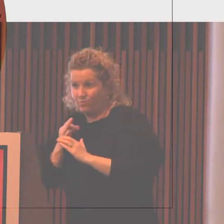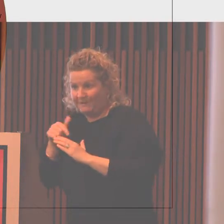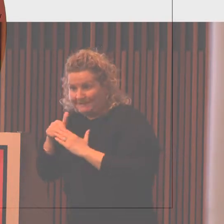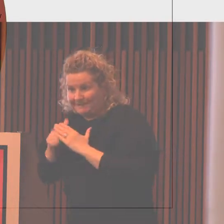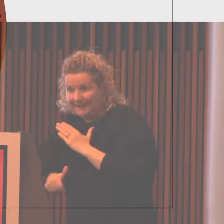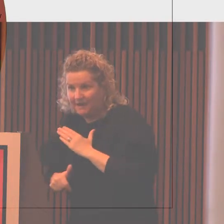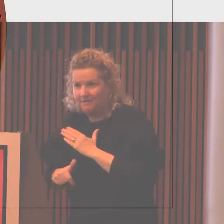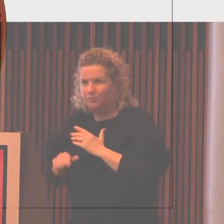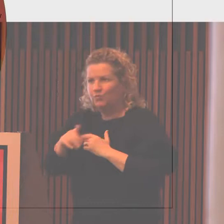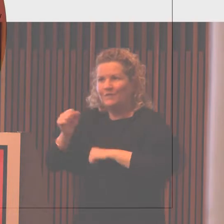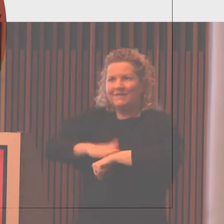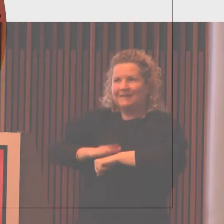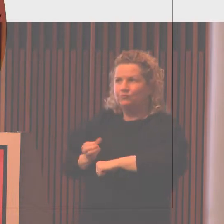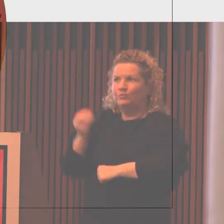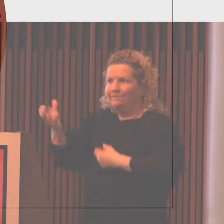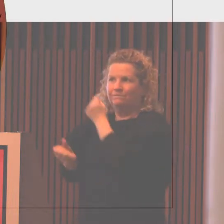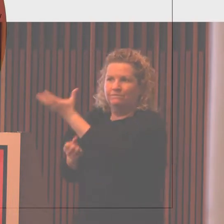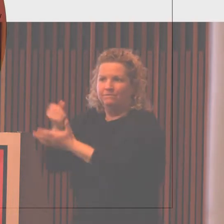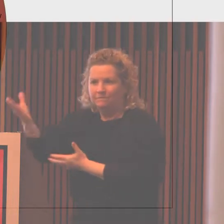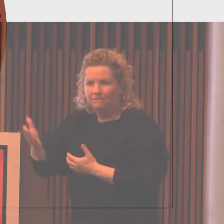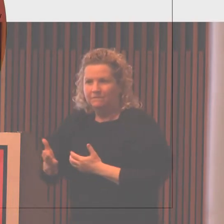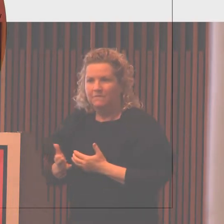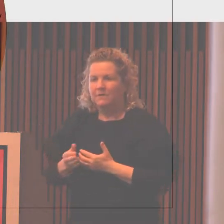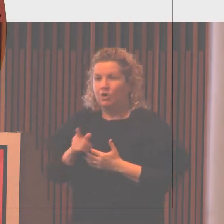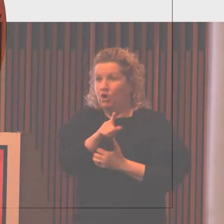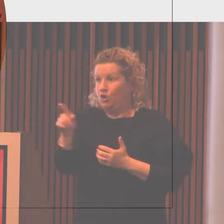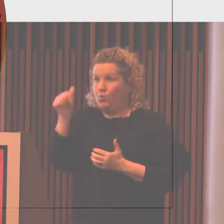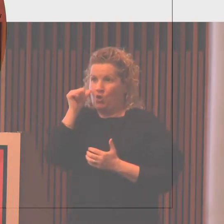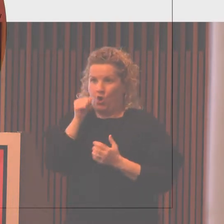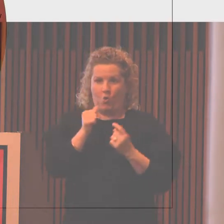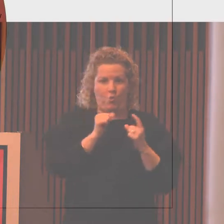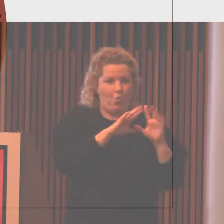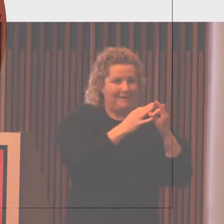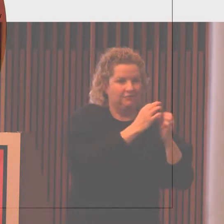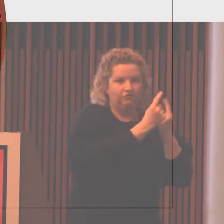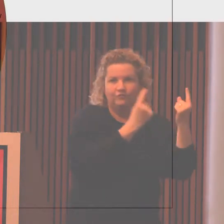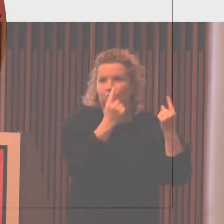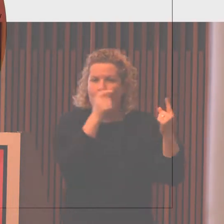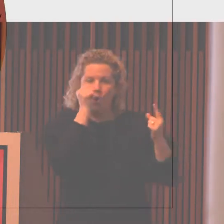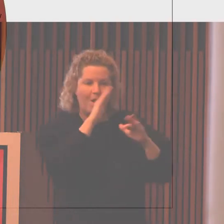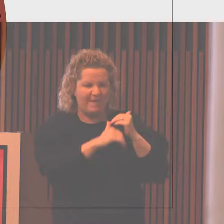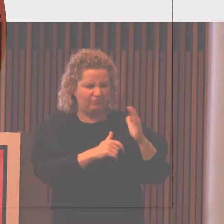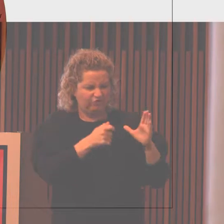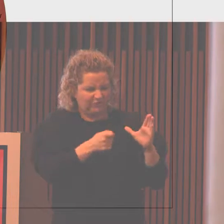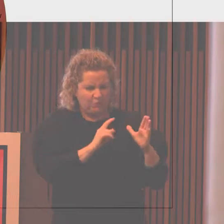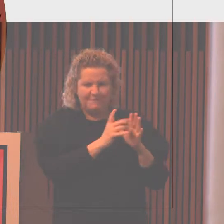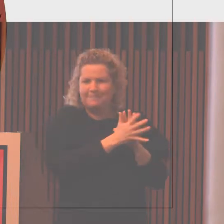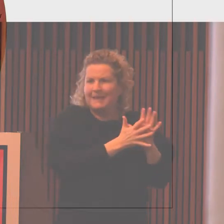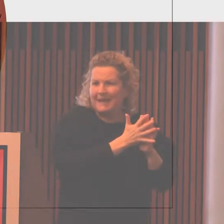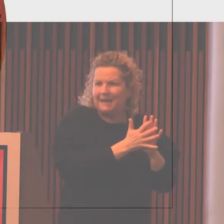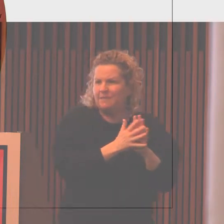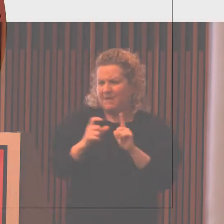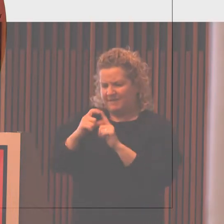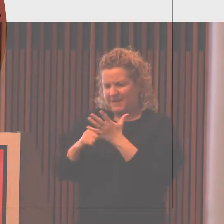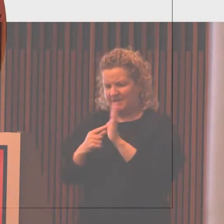So individually, you would know what your legal and justice issues are, but the data doesn't show it. So we would have to